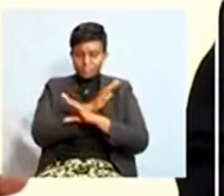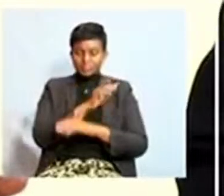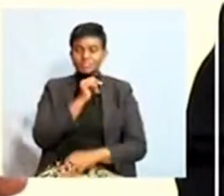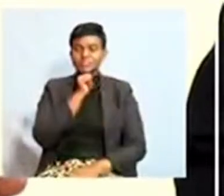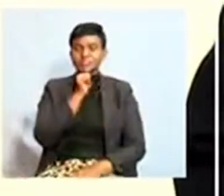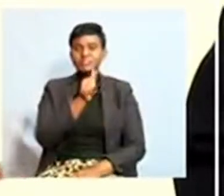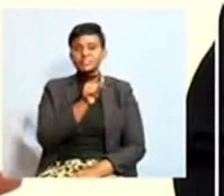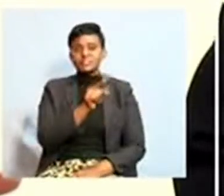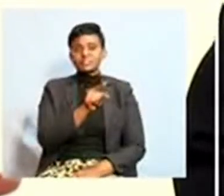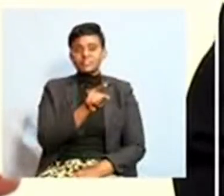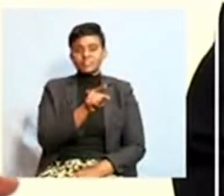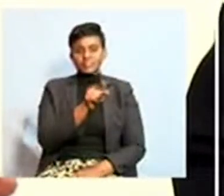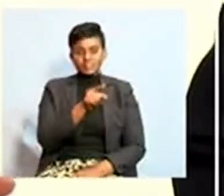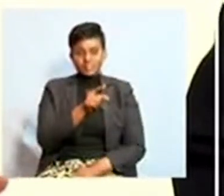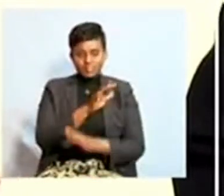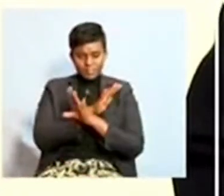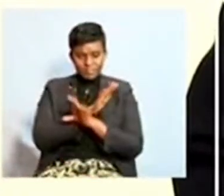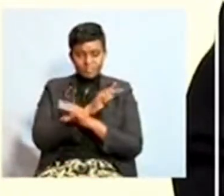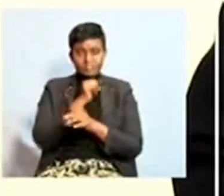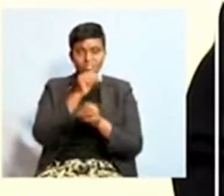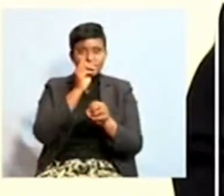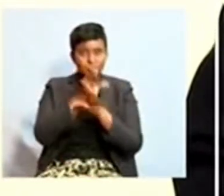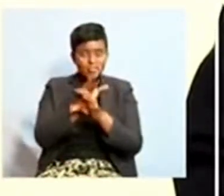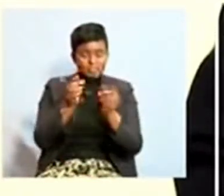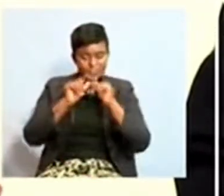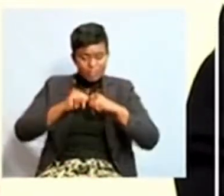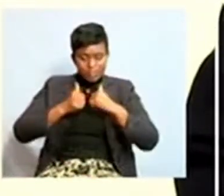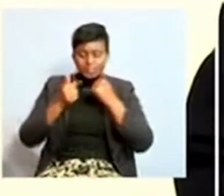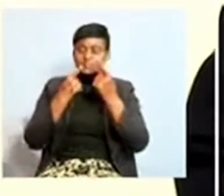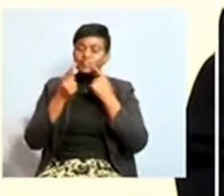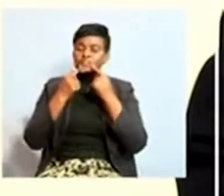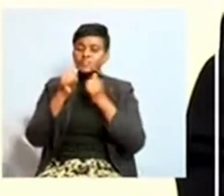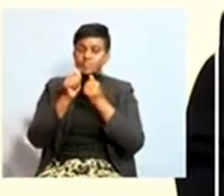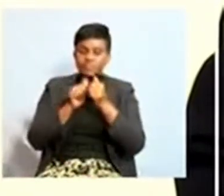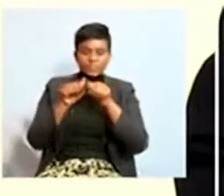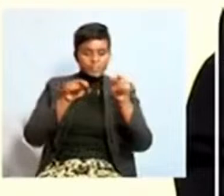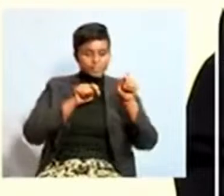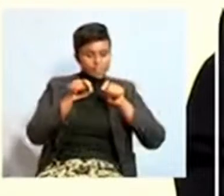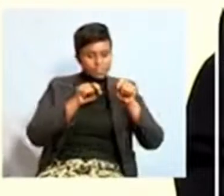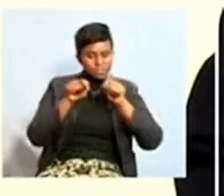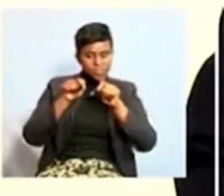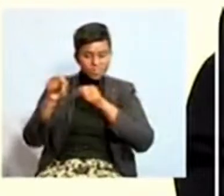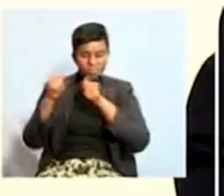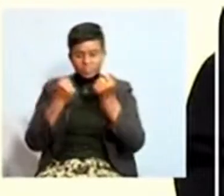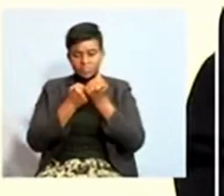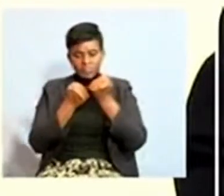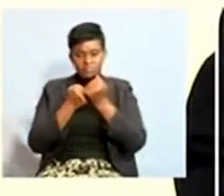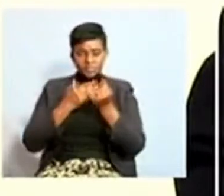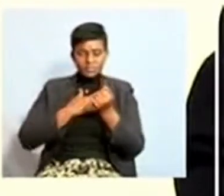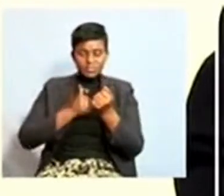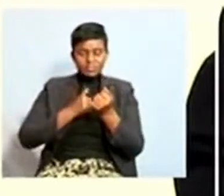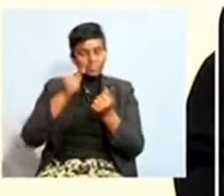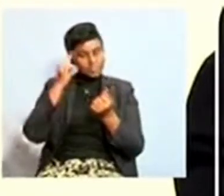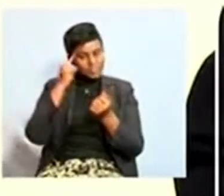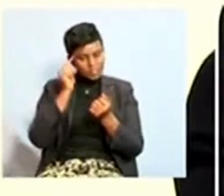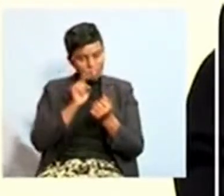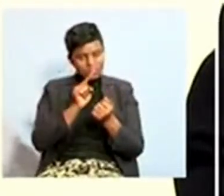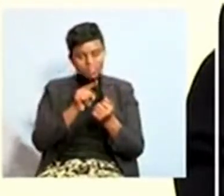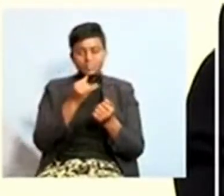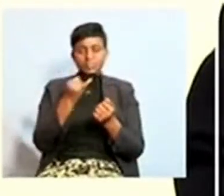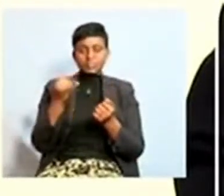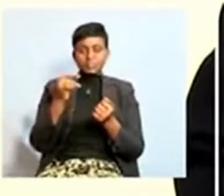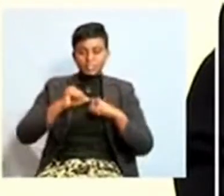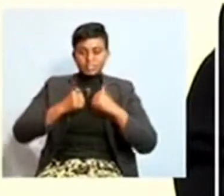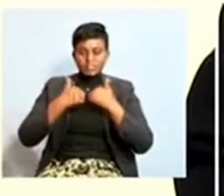being ready. And when we talk about regulatory support, I think the issue of, do